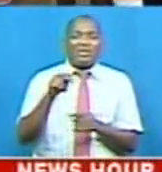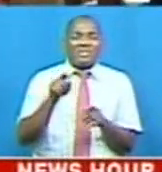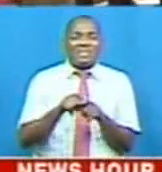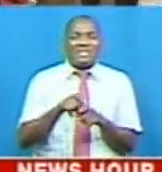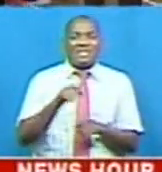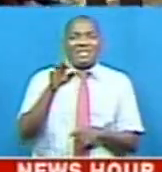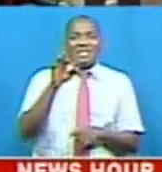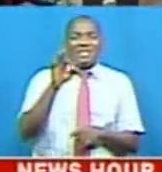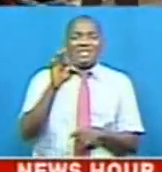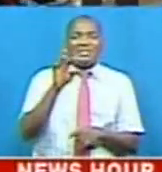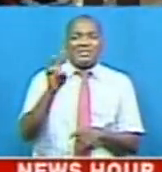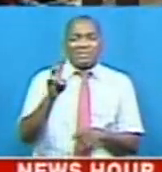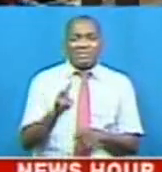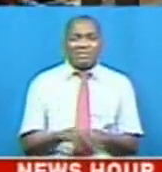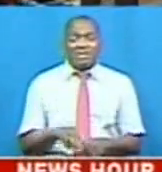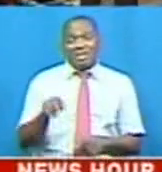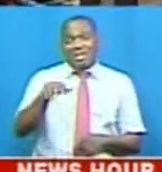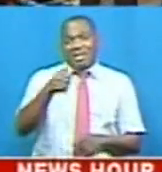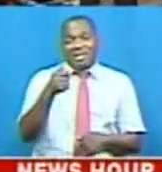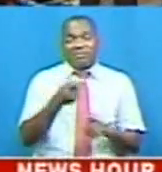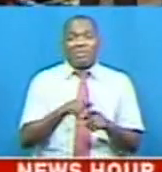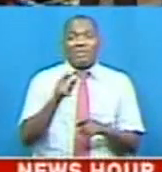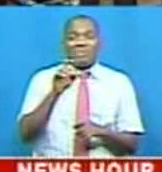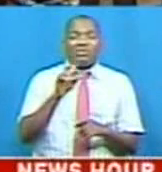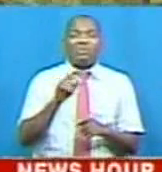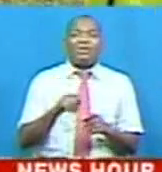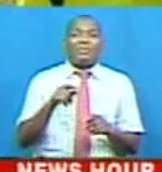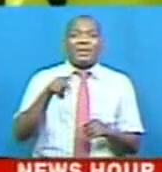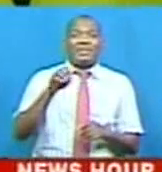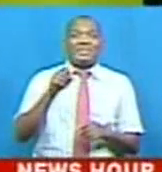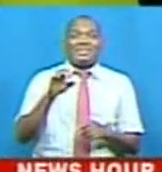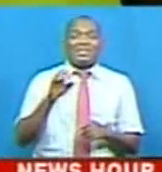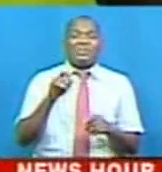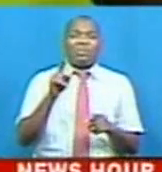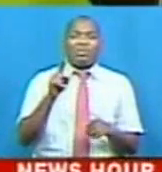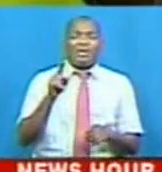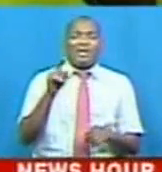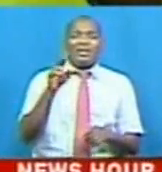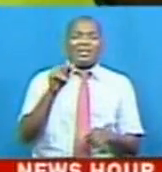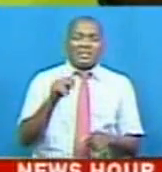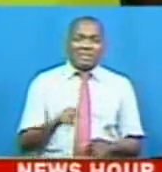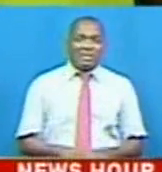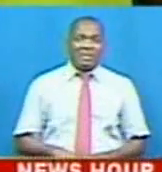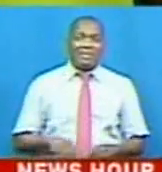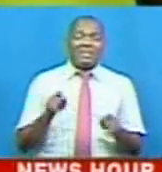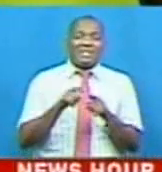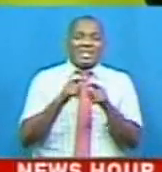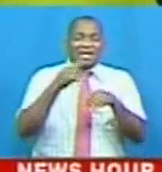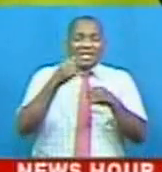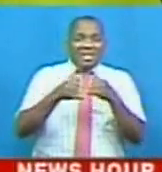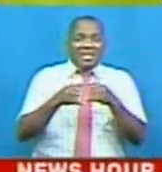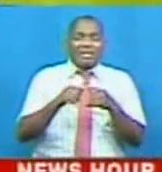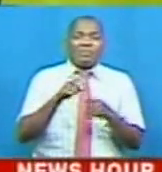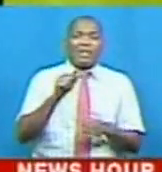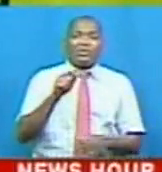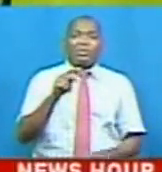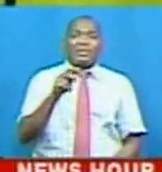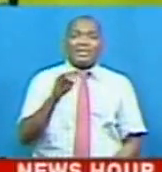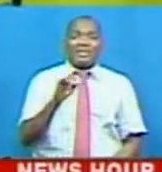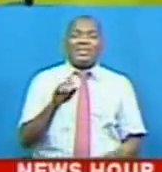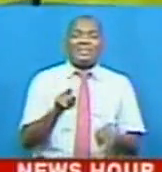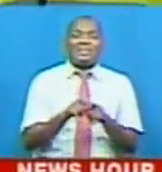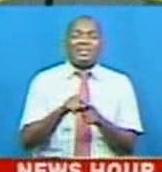which was 97. Another from the Legon Prosek was 130, and the last at Atomic